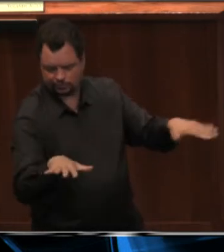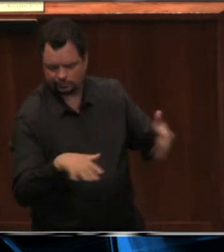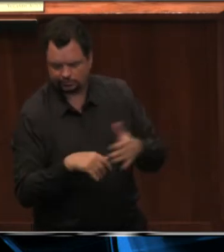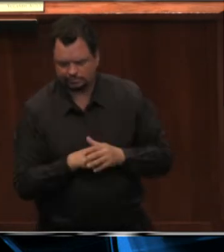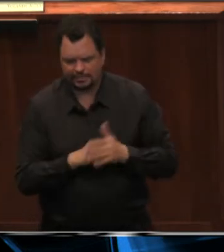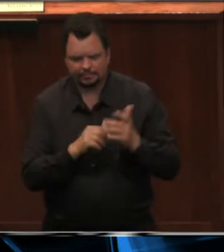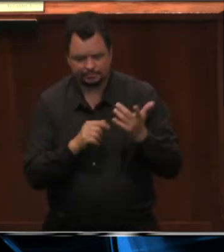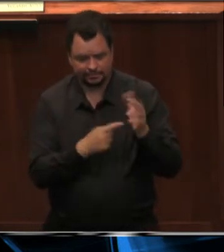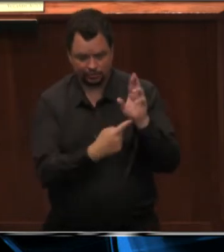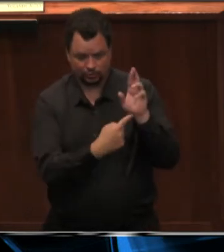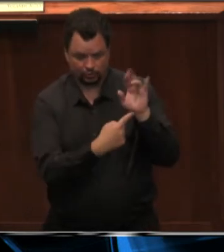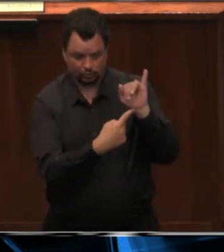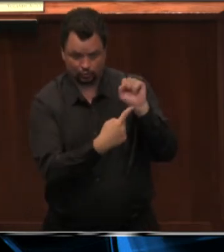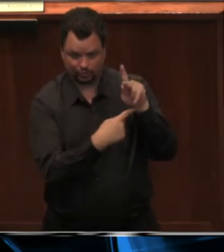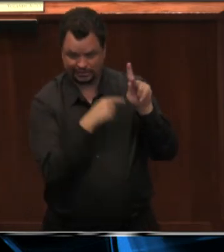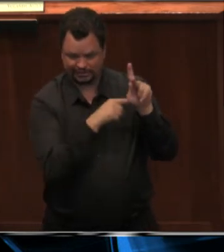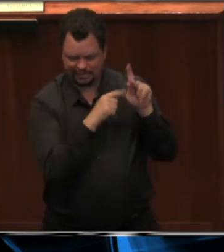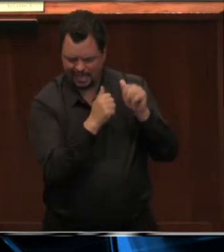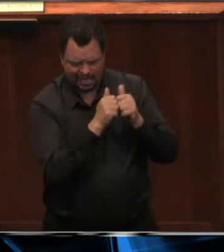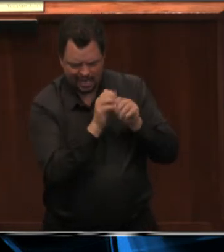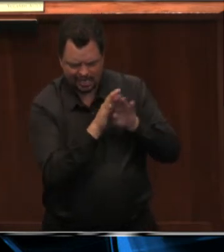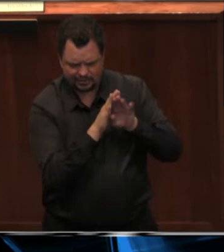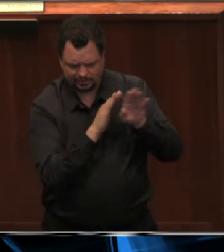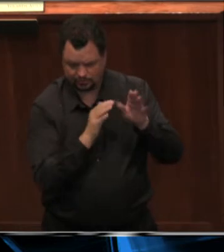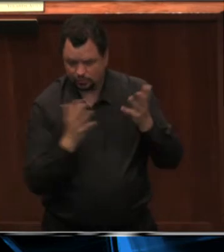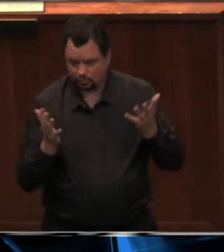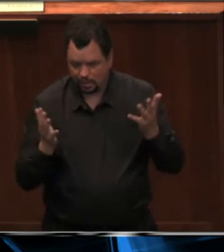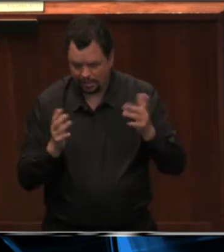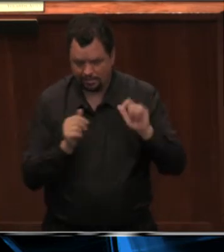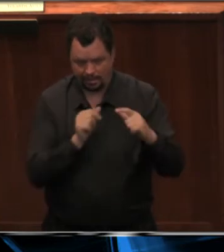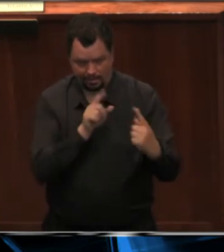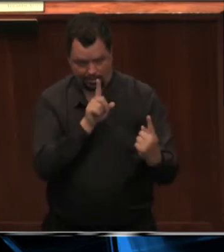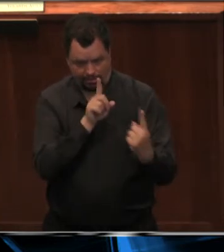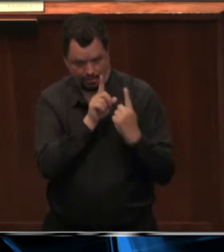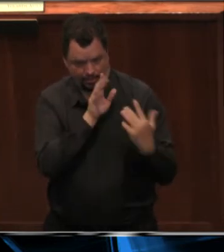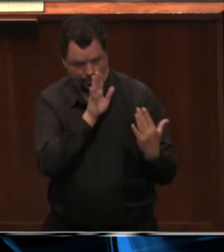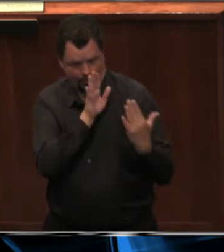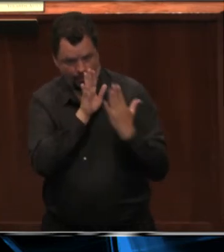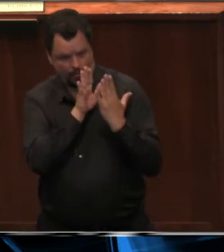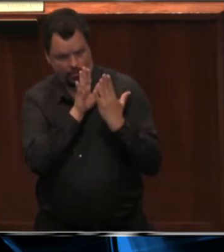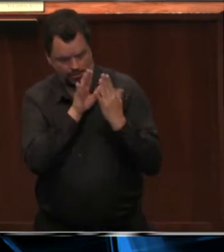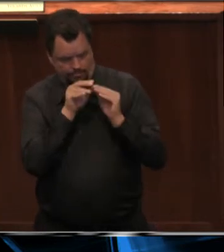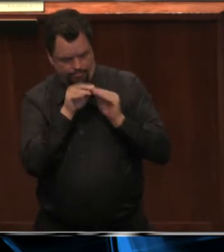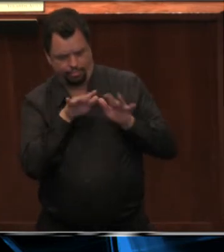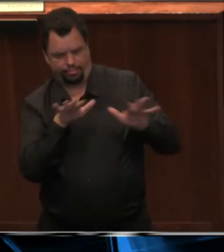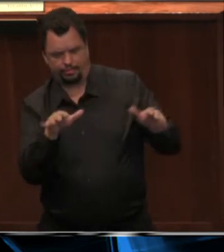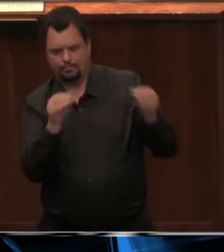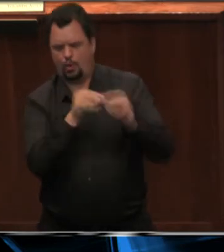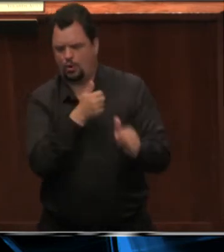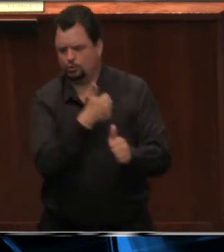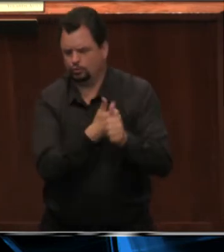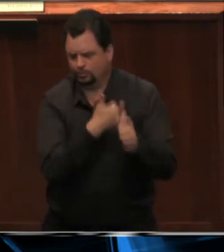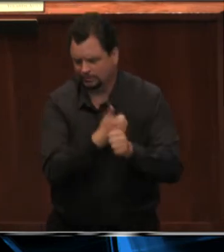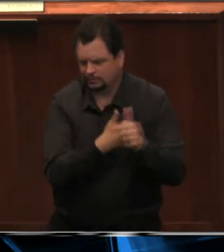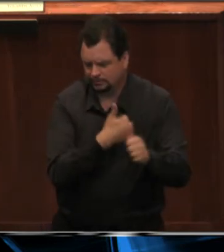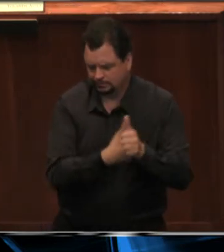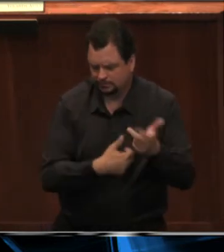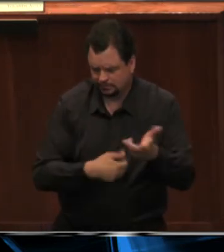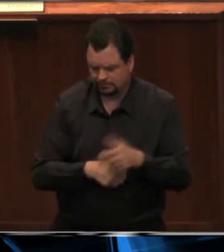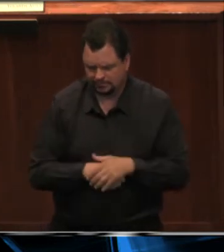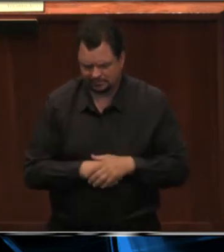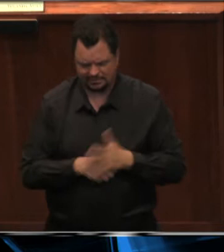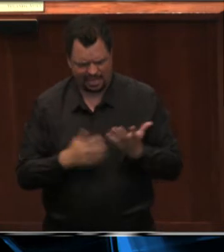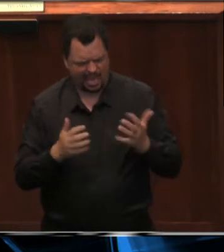on proximity, risk of exposure to multiple people, and how much risk may be involved in